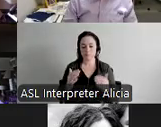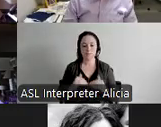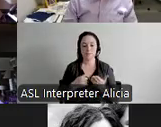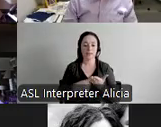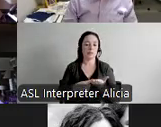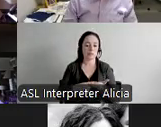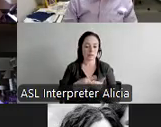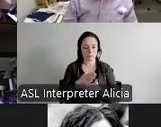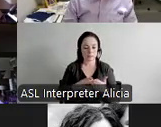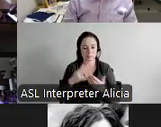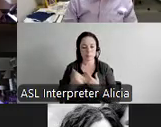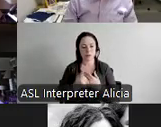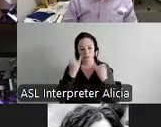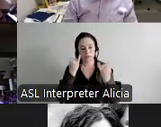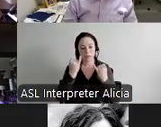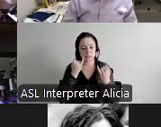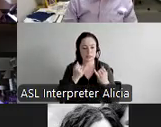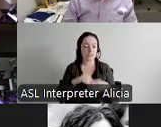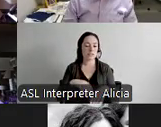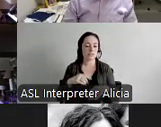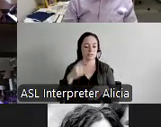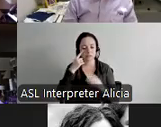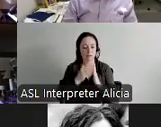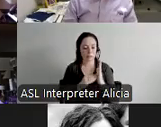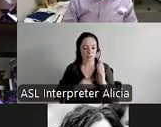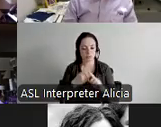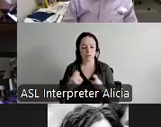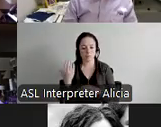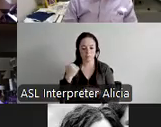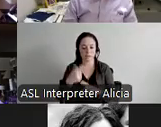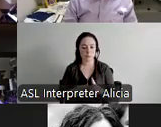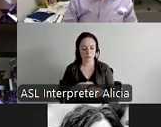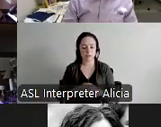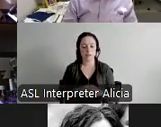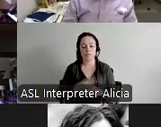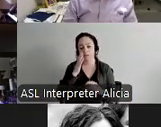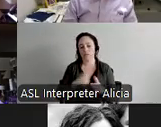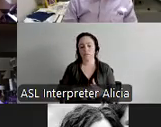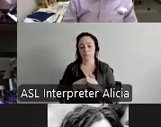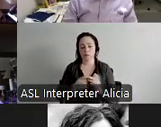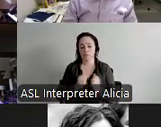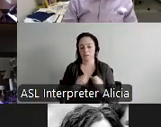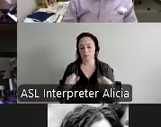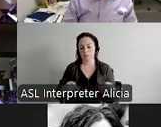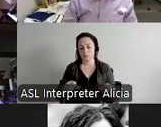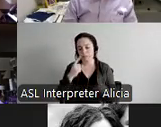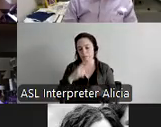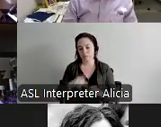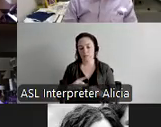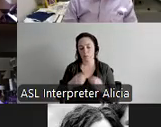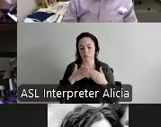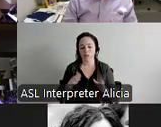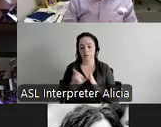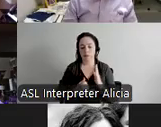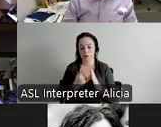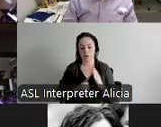City Arts team discussed, brainstormed last month, starting with the potential for public art maintenance